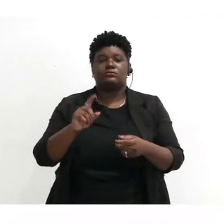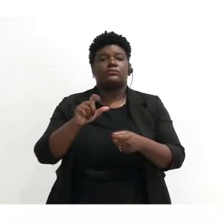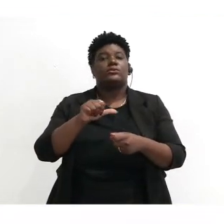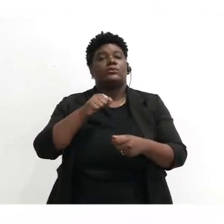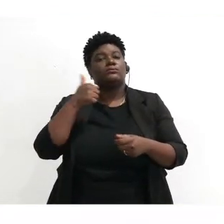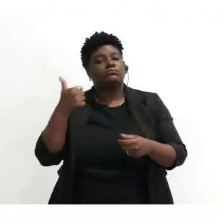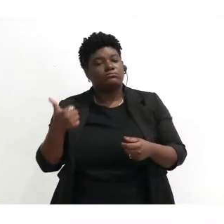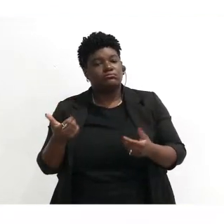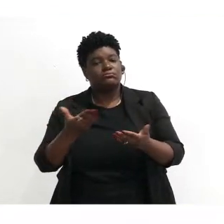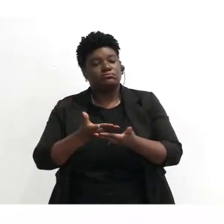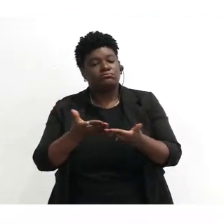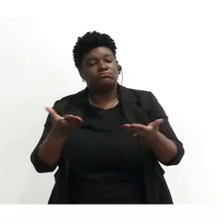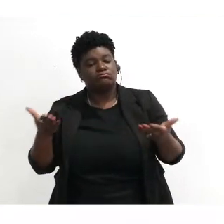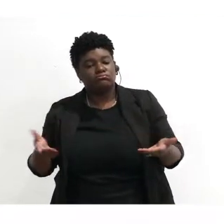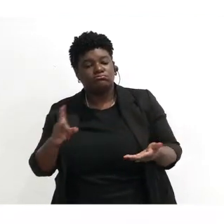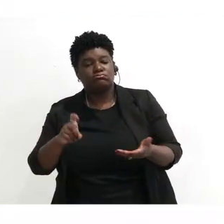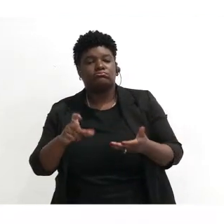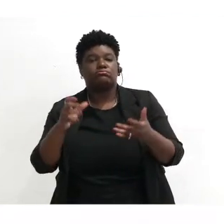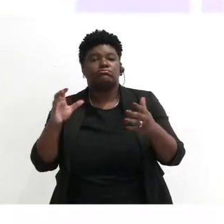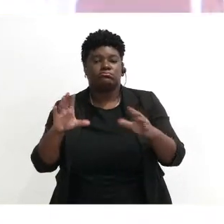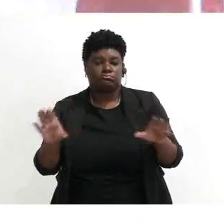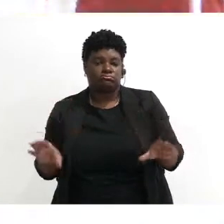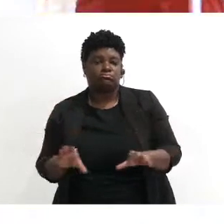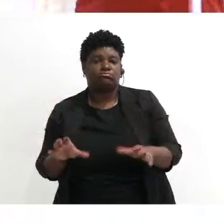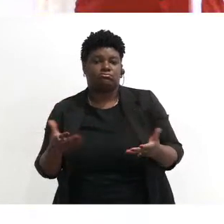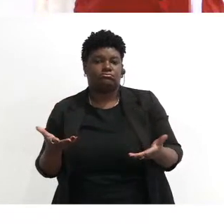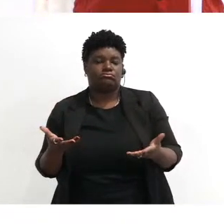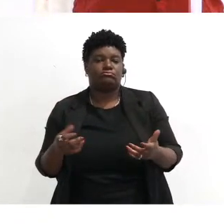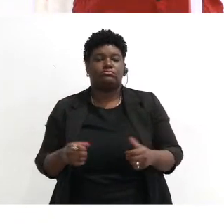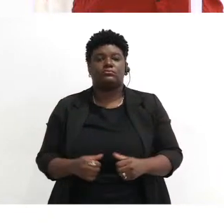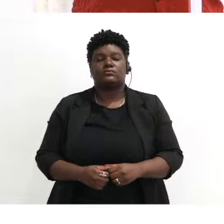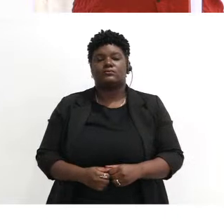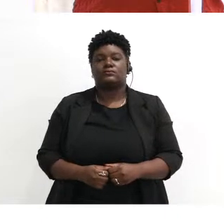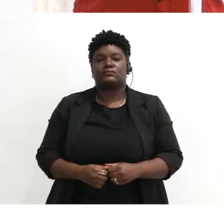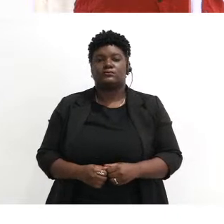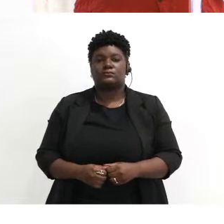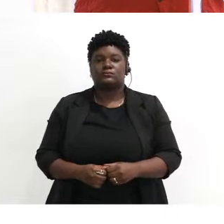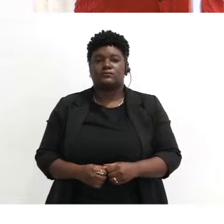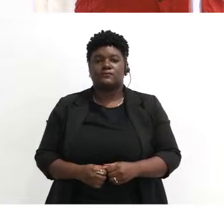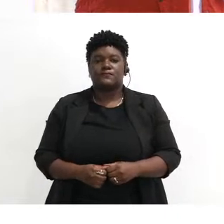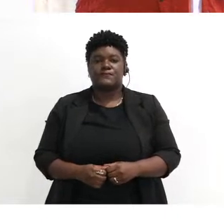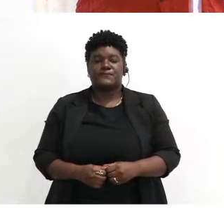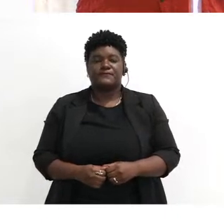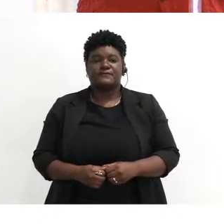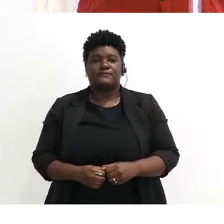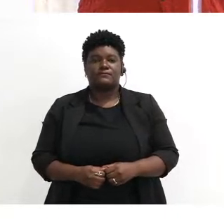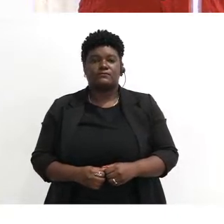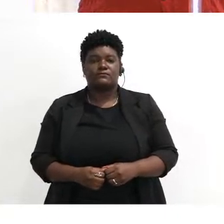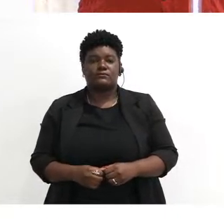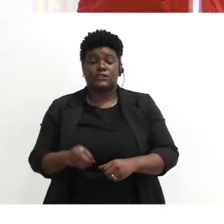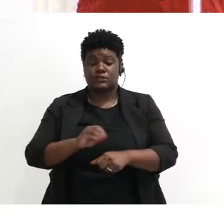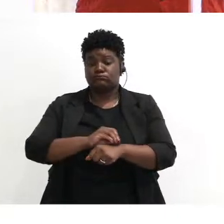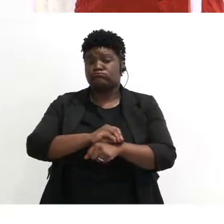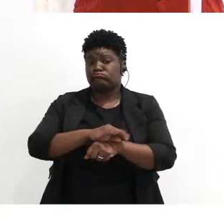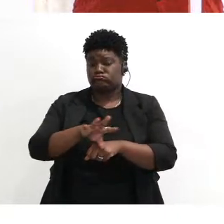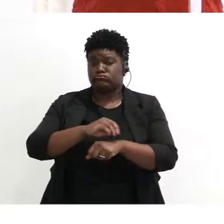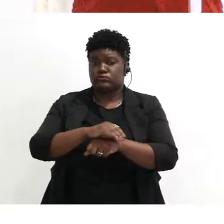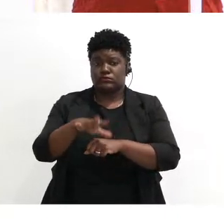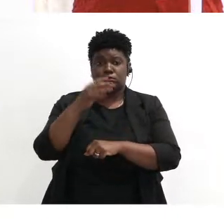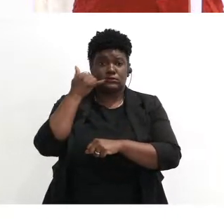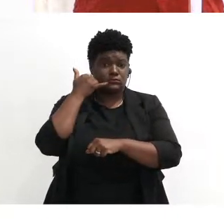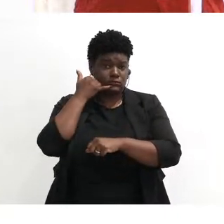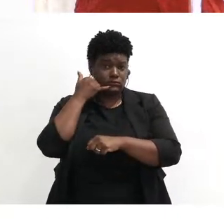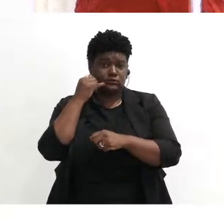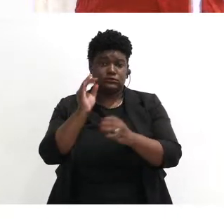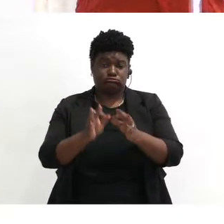I can't overestimate the influence that mobile phones had on the packaging industry. So, prior to that,